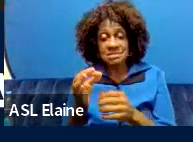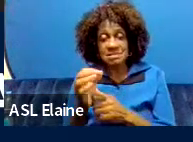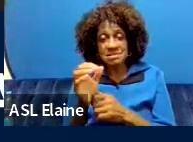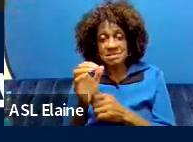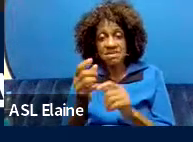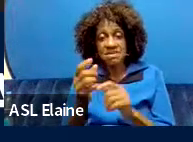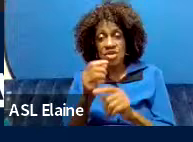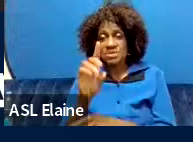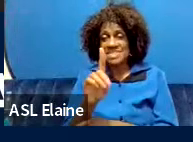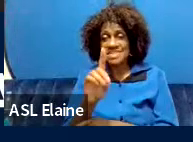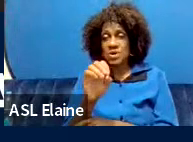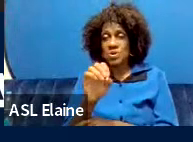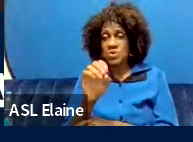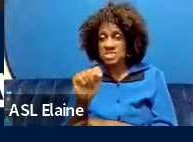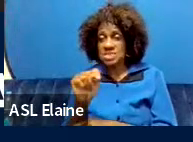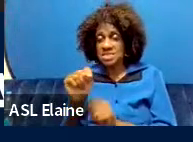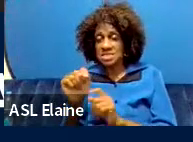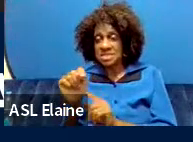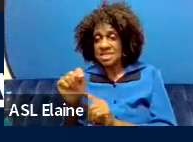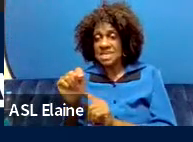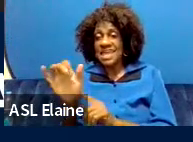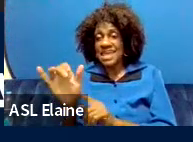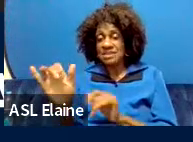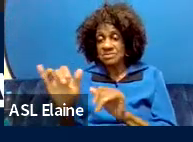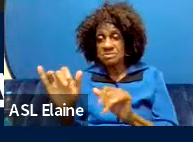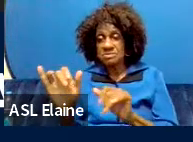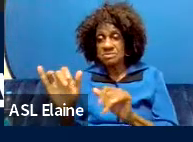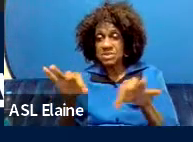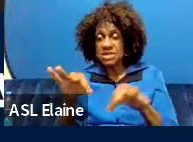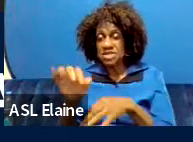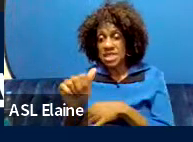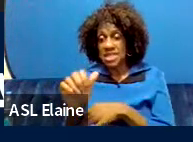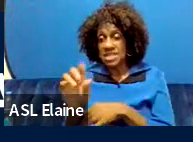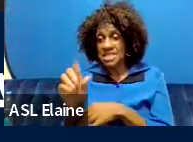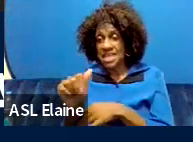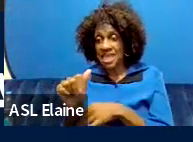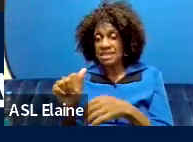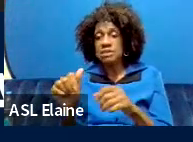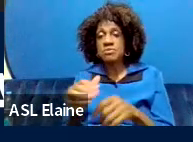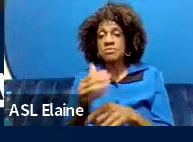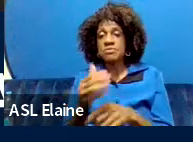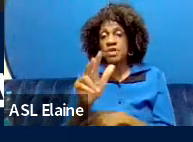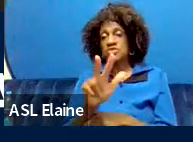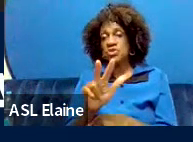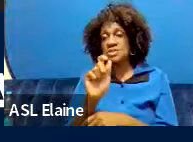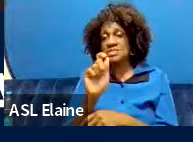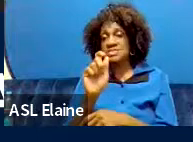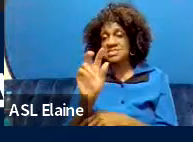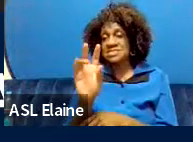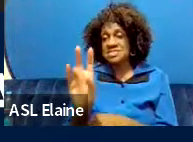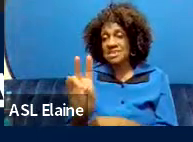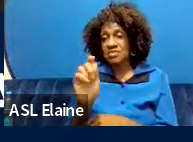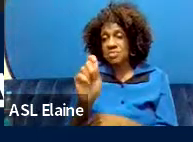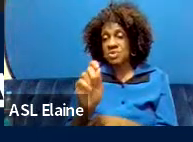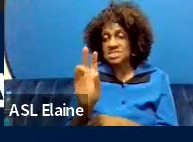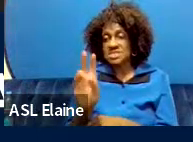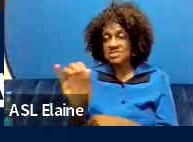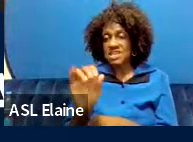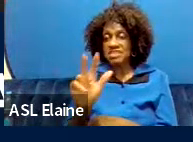from DOT as outlined in its ADA regulations, which are provisions 37.7 and